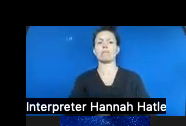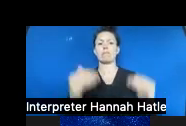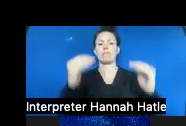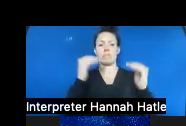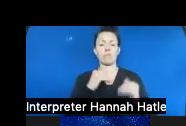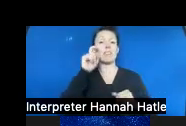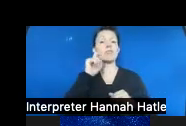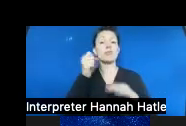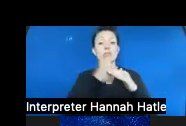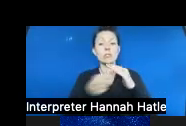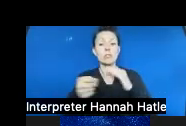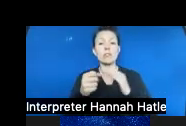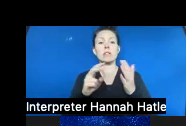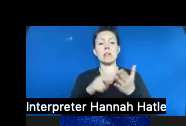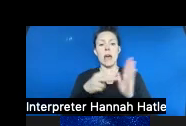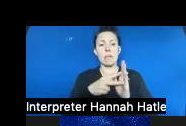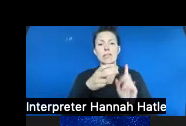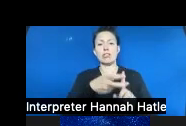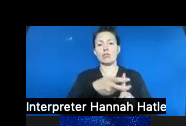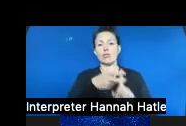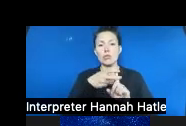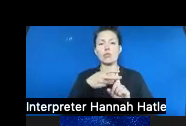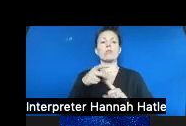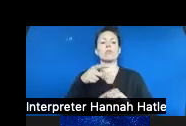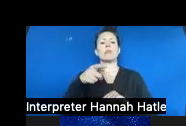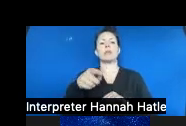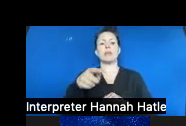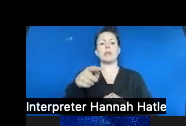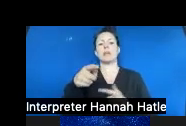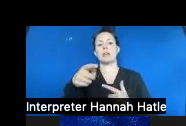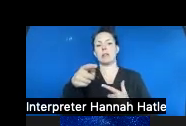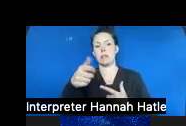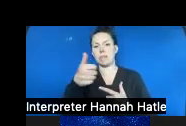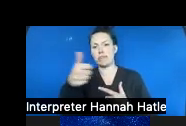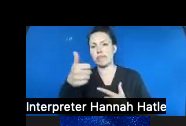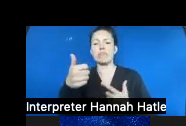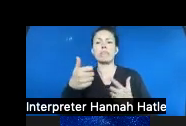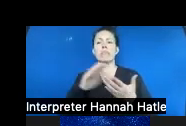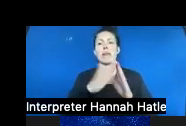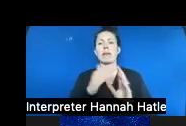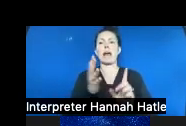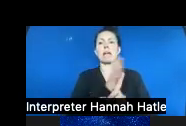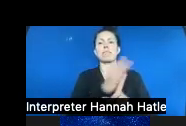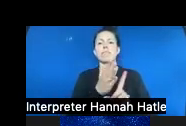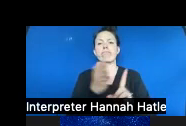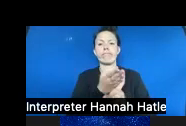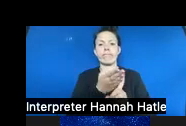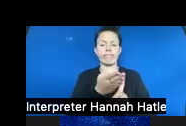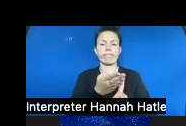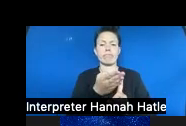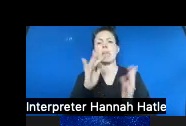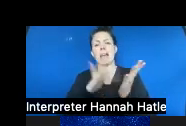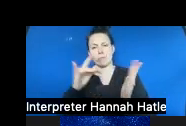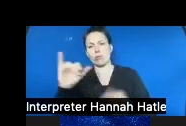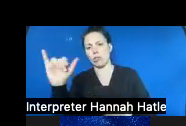a vulture for someone's need and coercing them into it. It's exploitation through